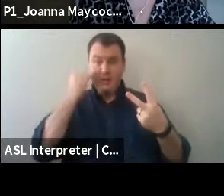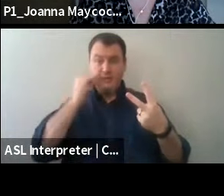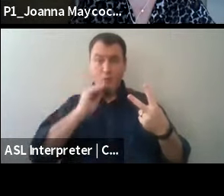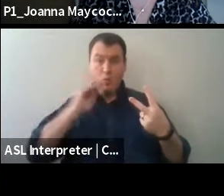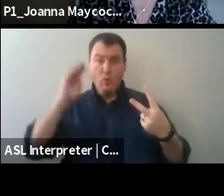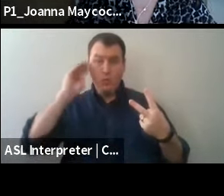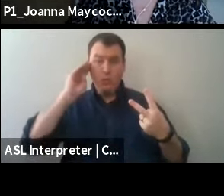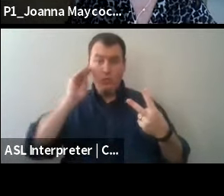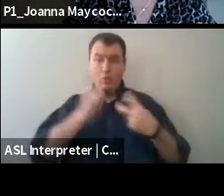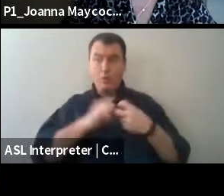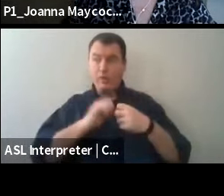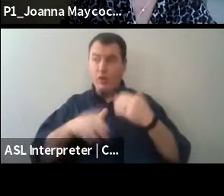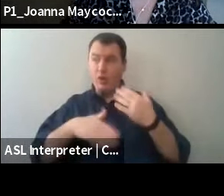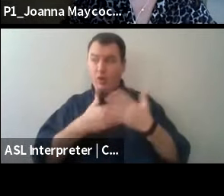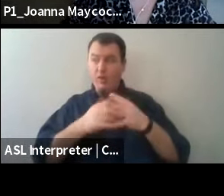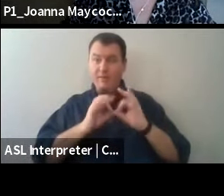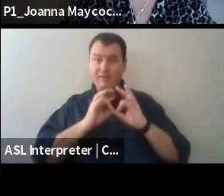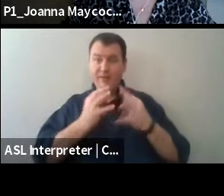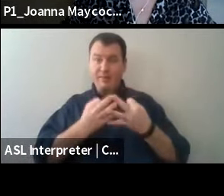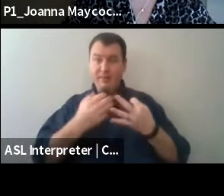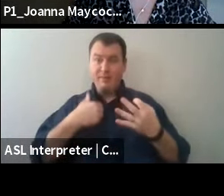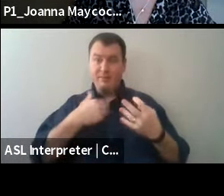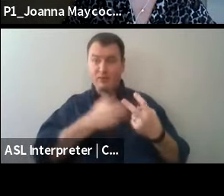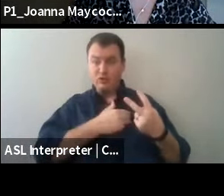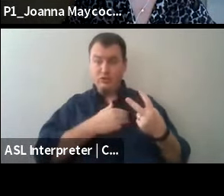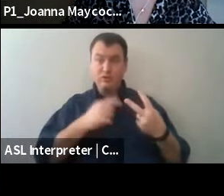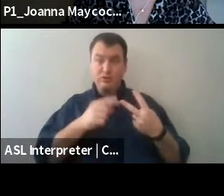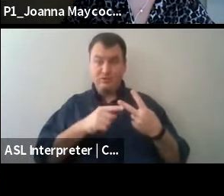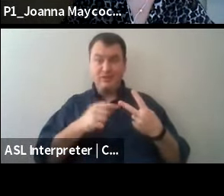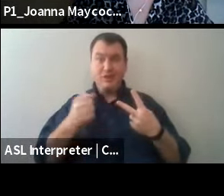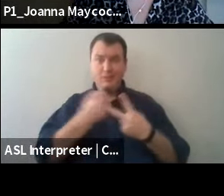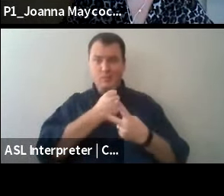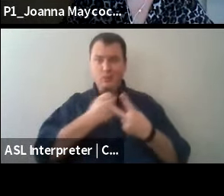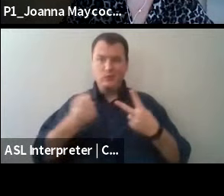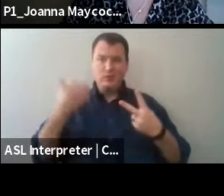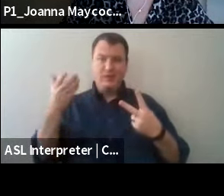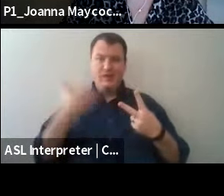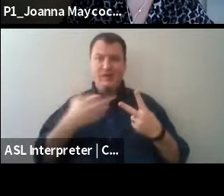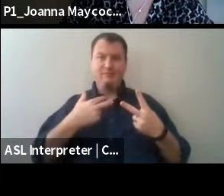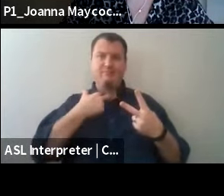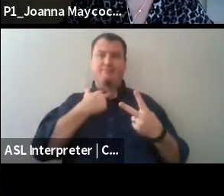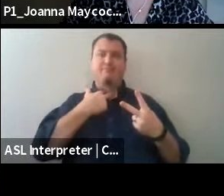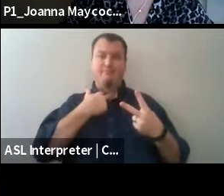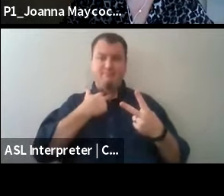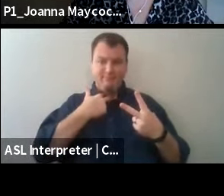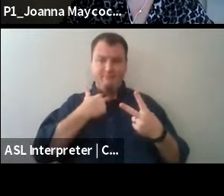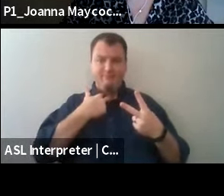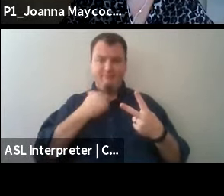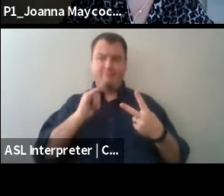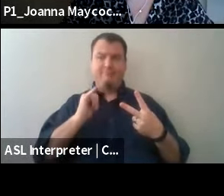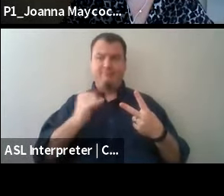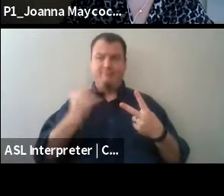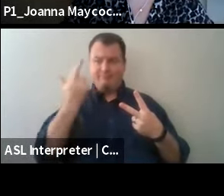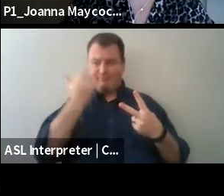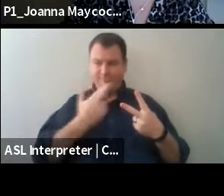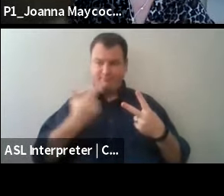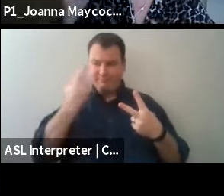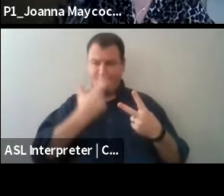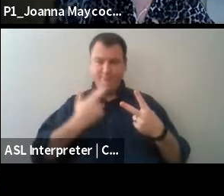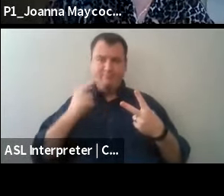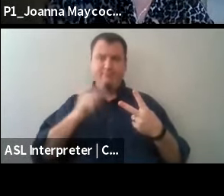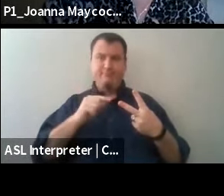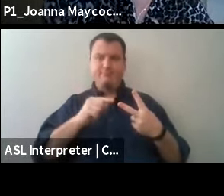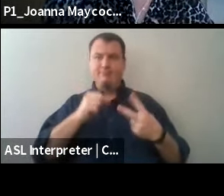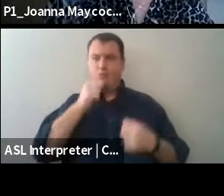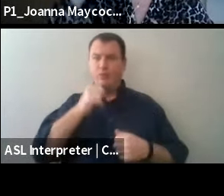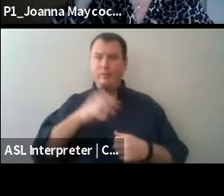with all the family members, with the abuser also, you are stuck in the house. We realized that actually women had